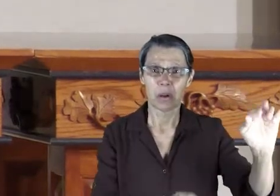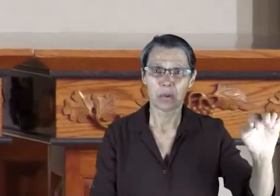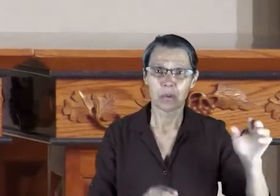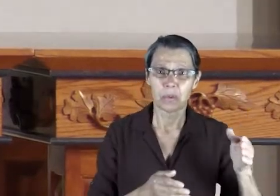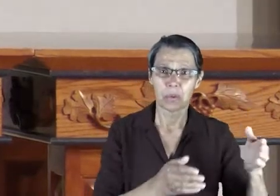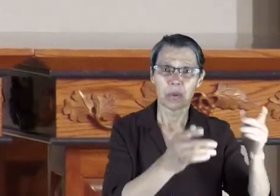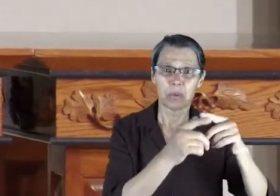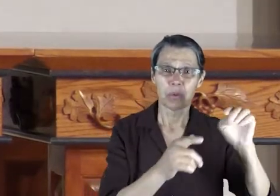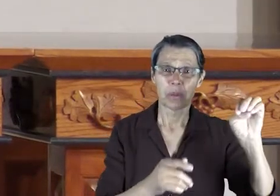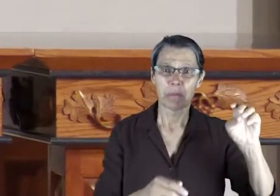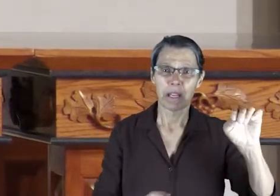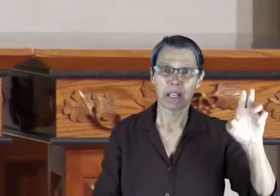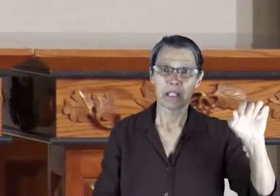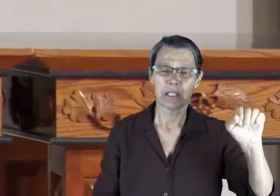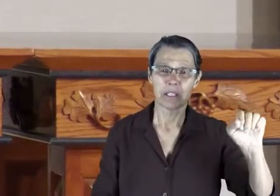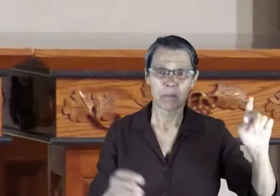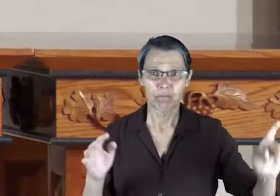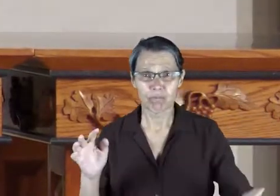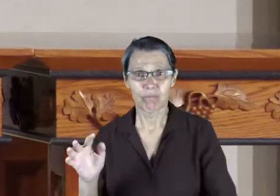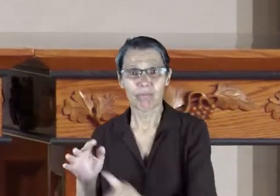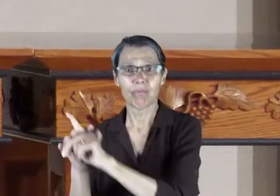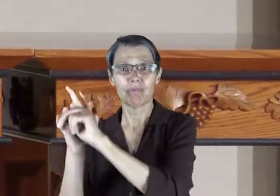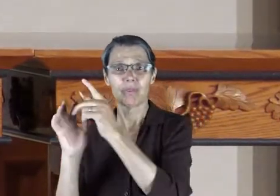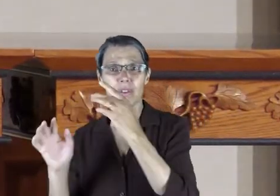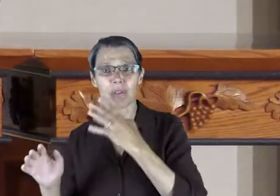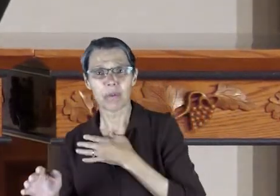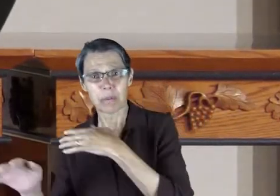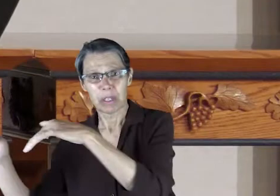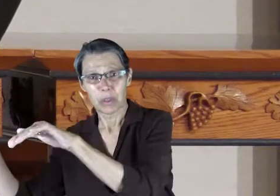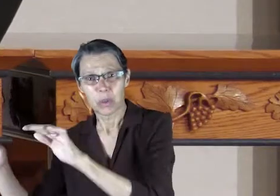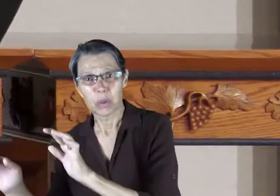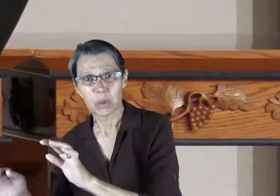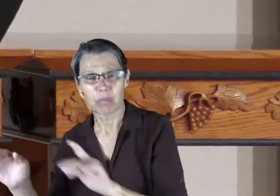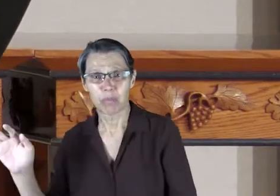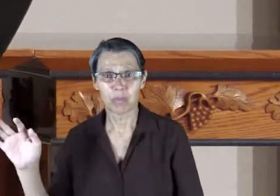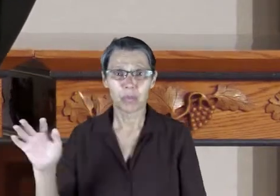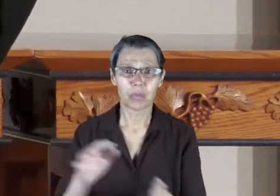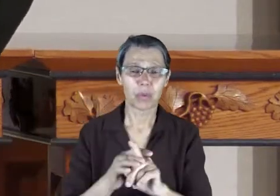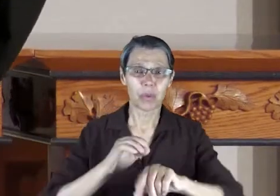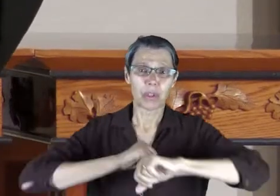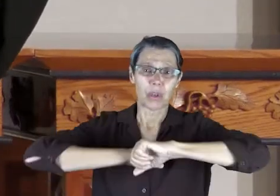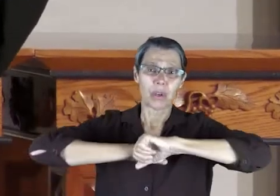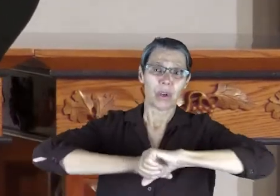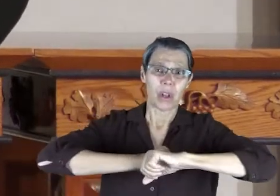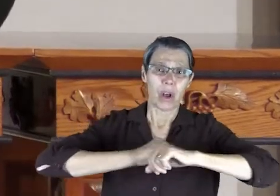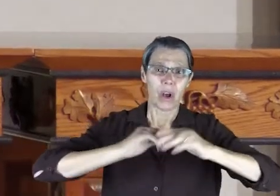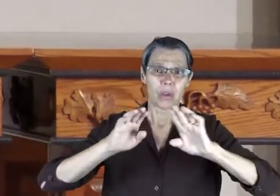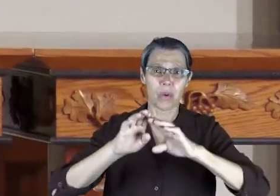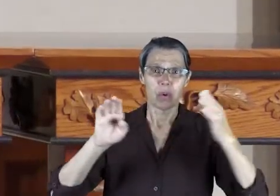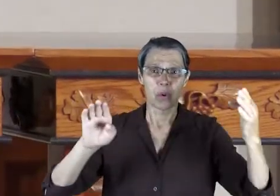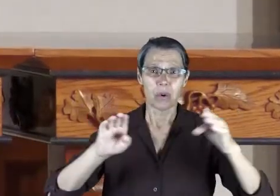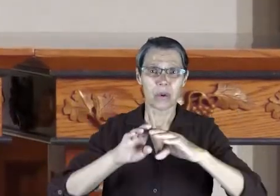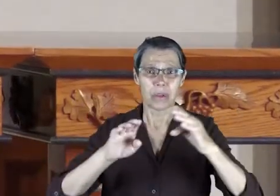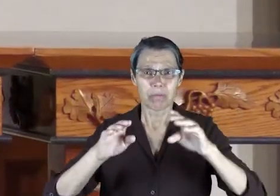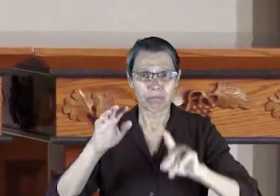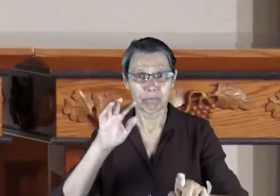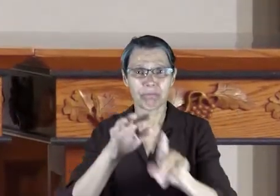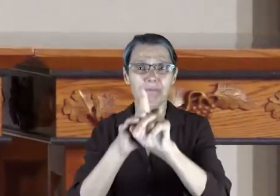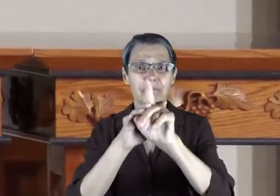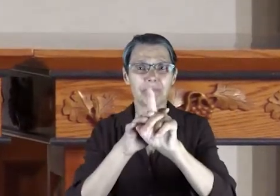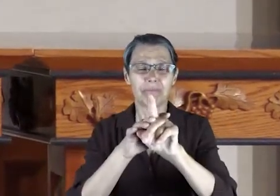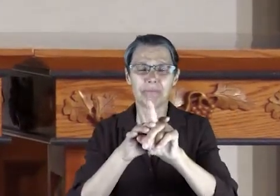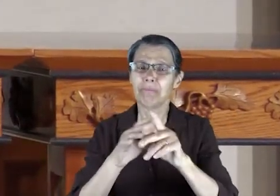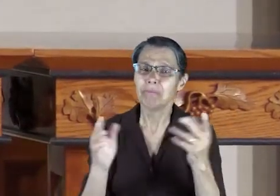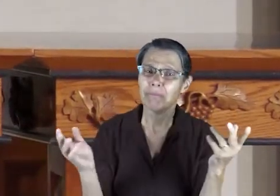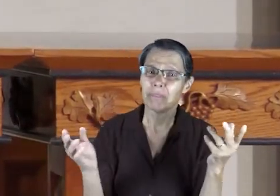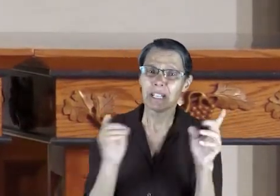shows up behind a locked door. He makes these appearances and it says that sometimes the disciples believe and sometimes they doubt, and